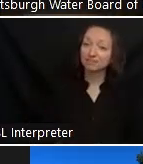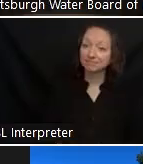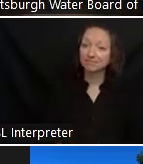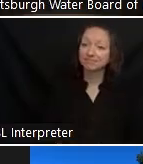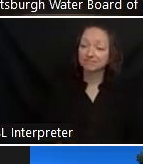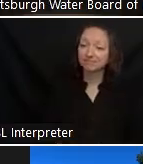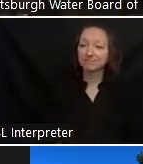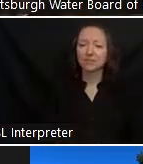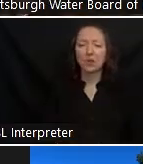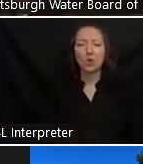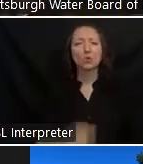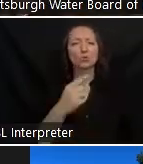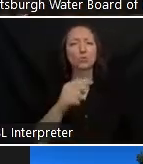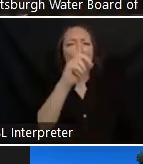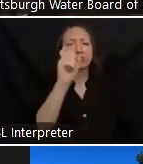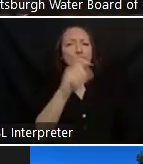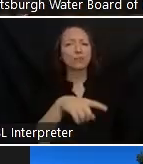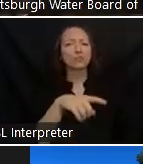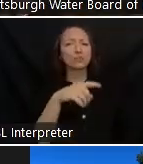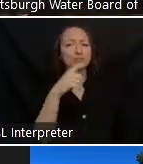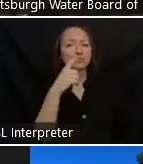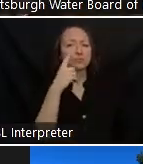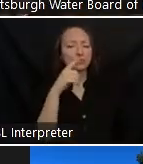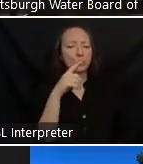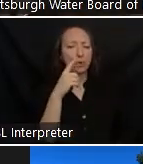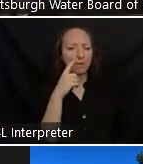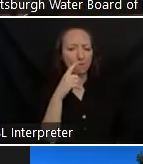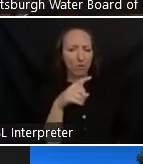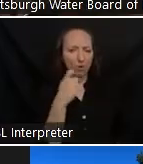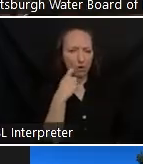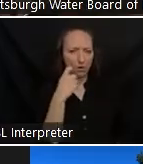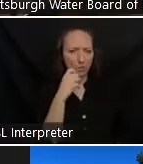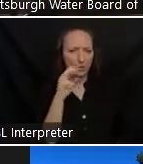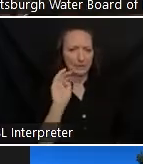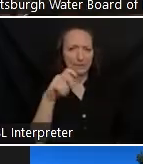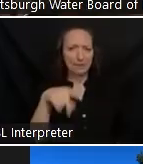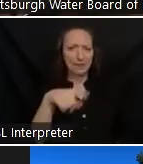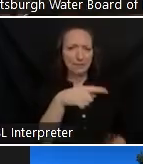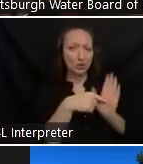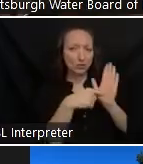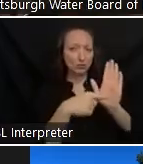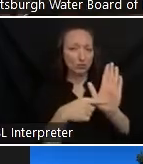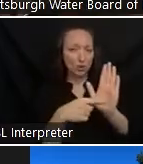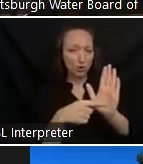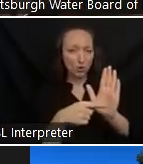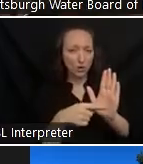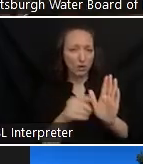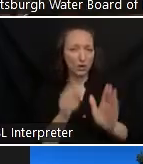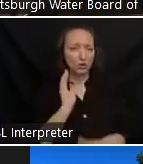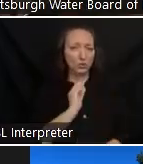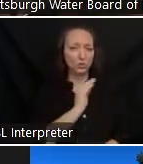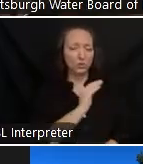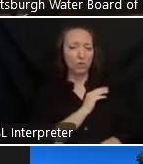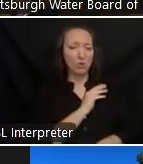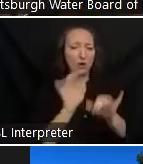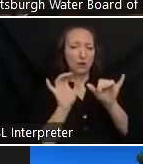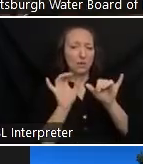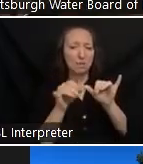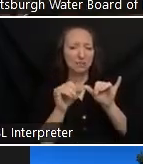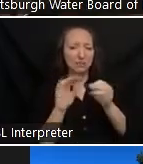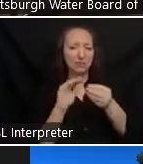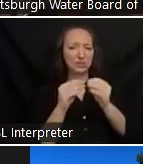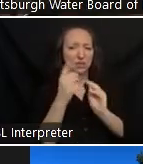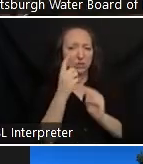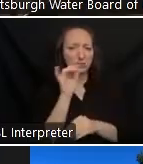One question about the last map you showed. It looked like from the board metrics that you all are like on or ahead of schedule for